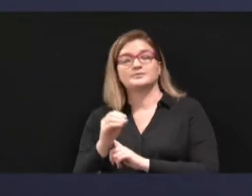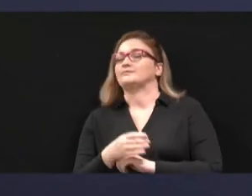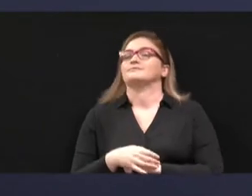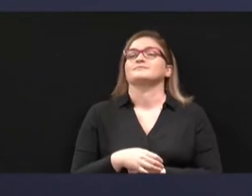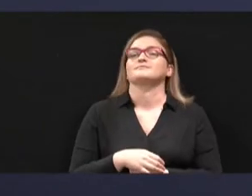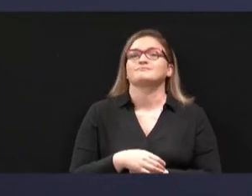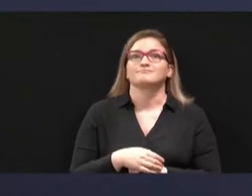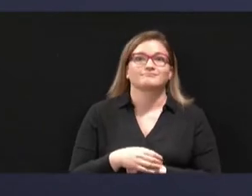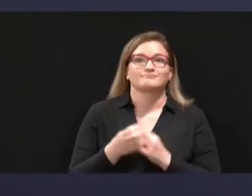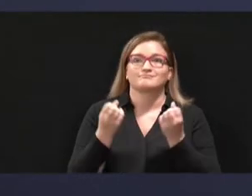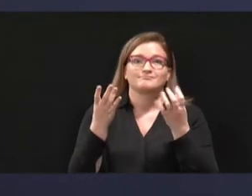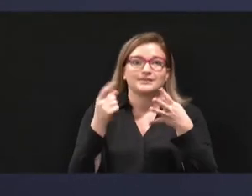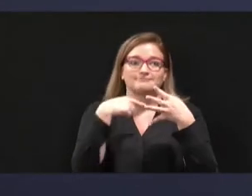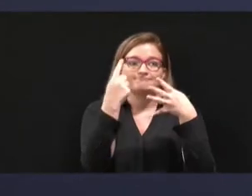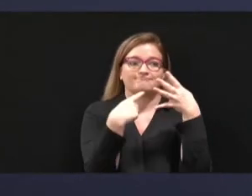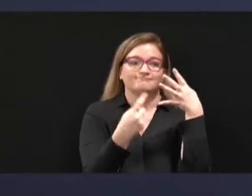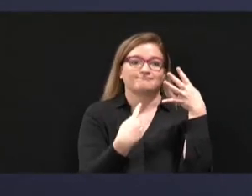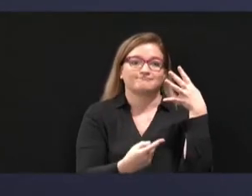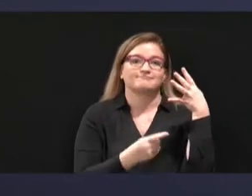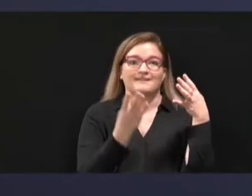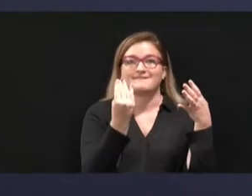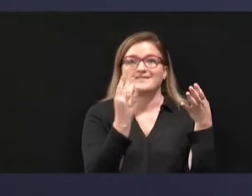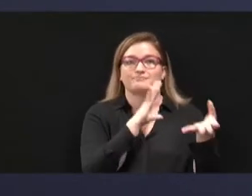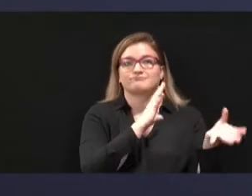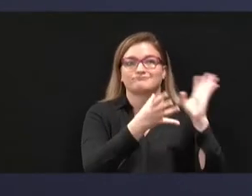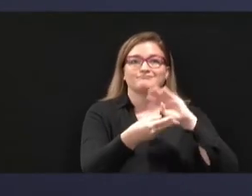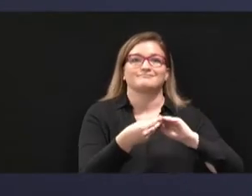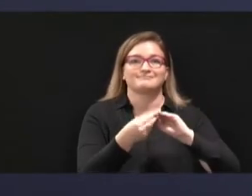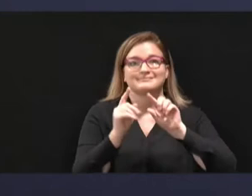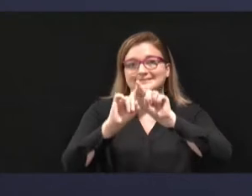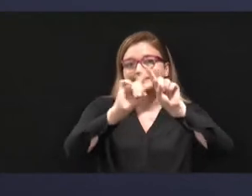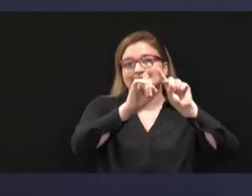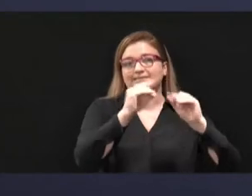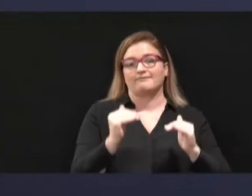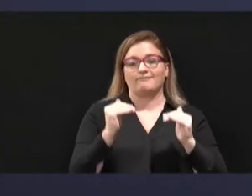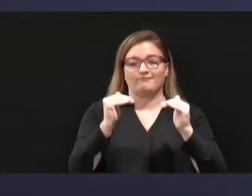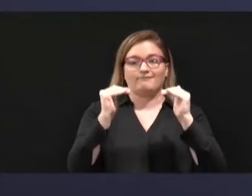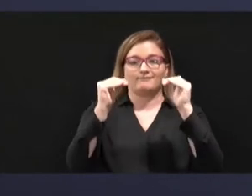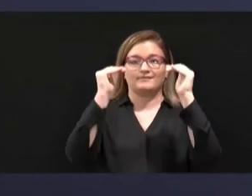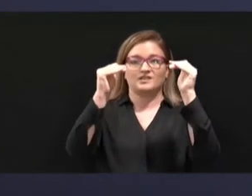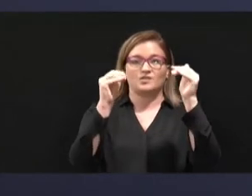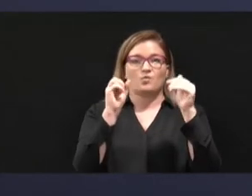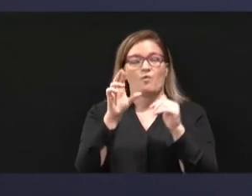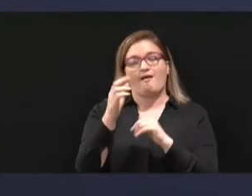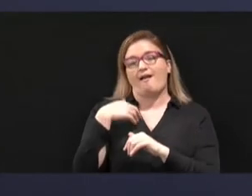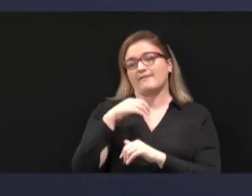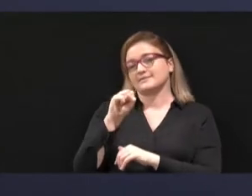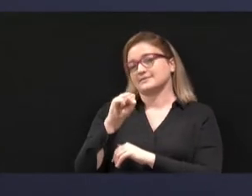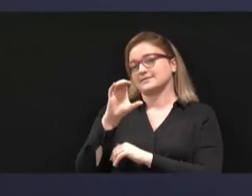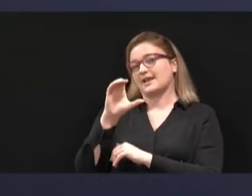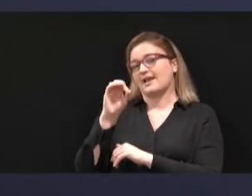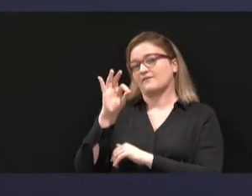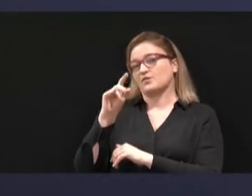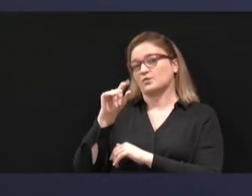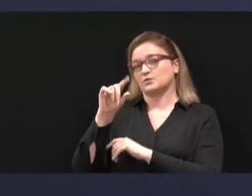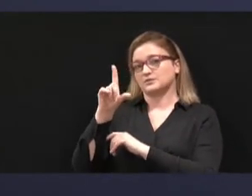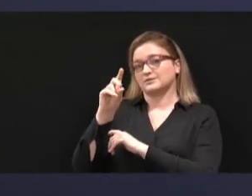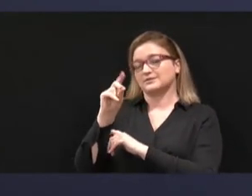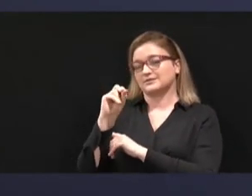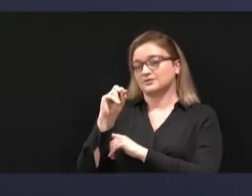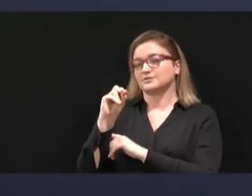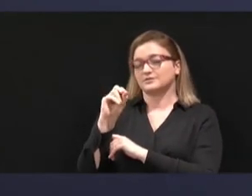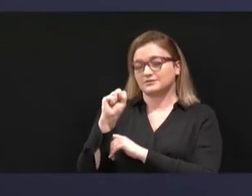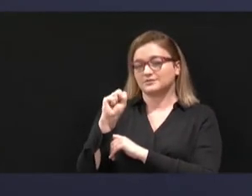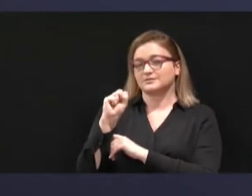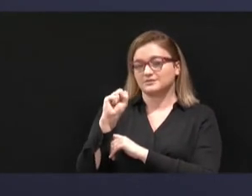more, I think there's 15 altogether, and there's different levels on them, or sometimes they have little scaffolds. So you can take a look during